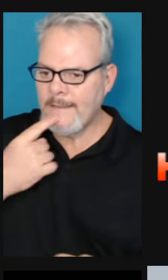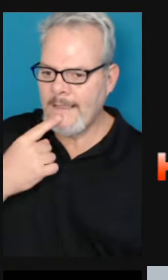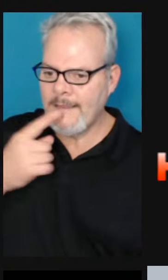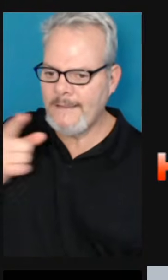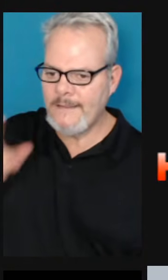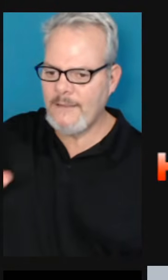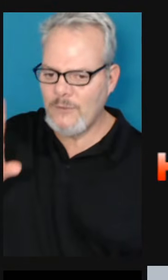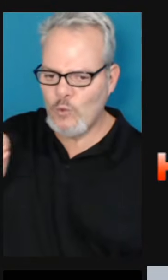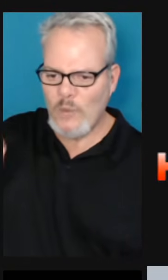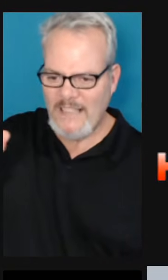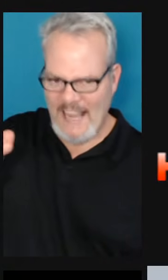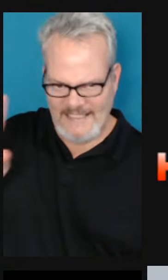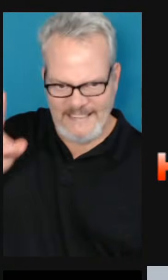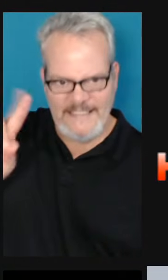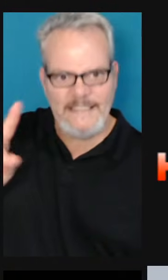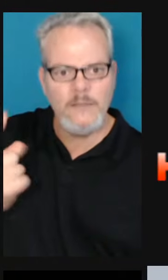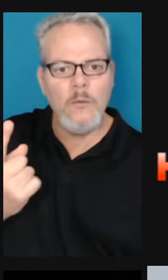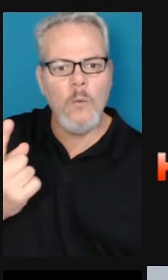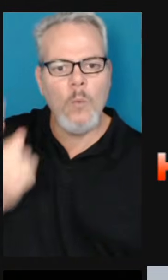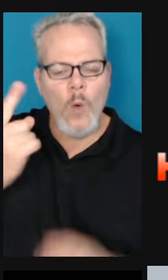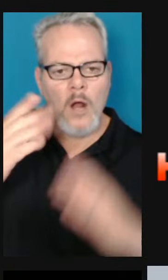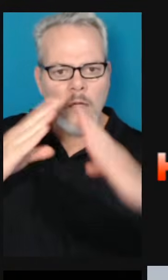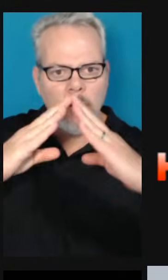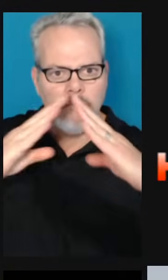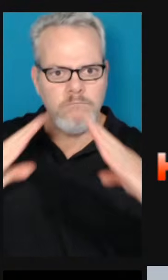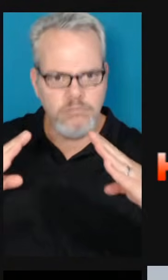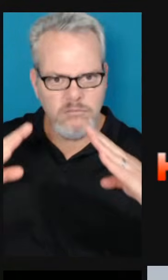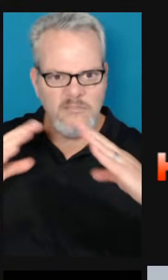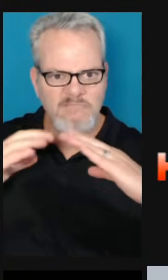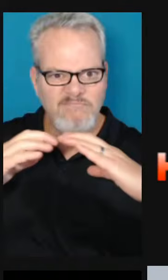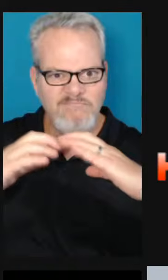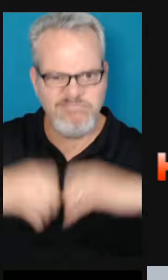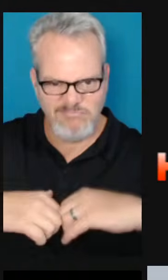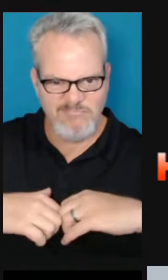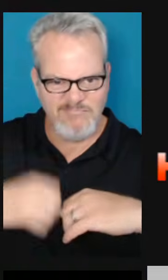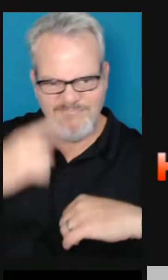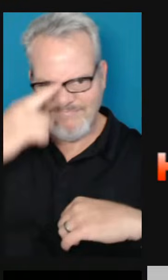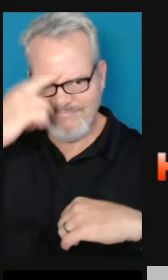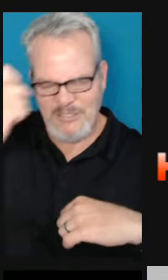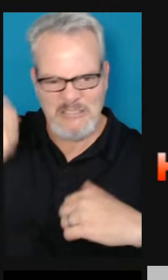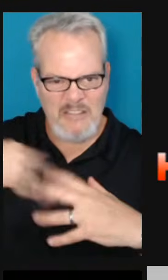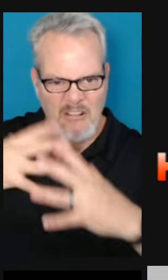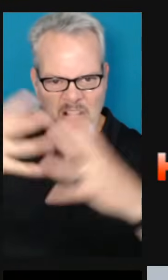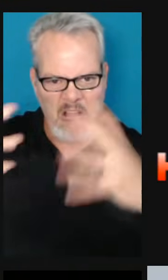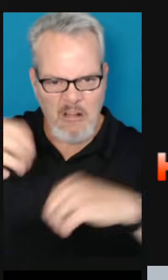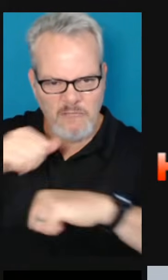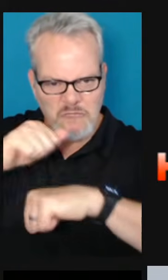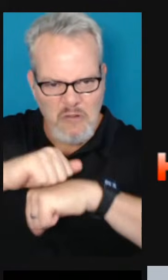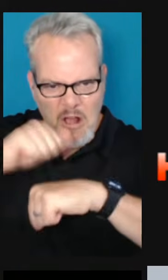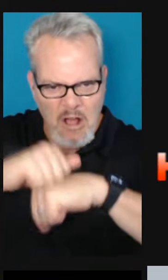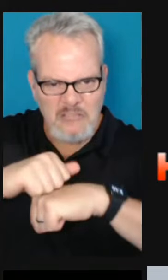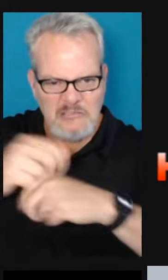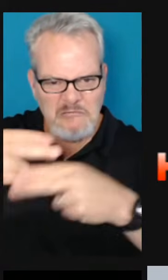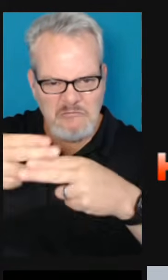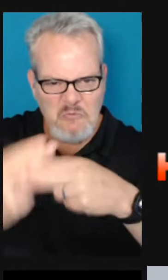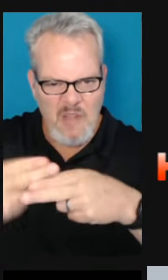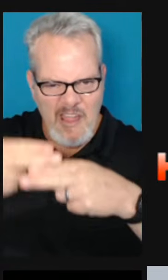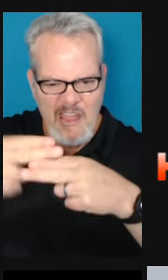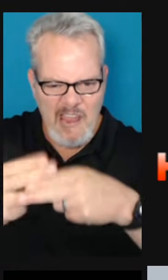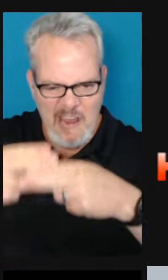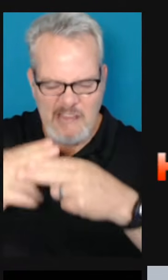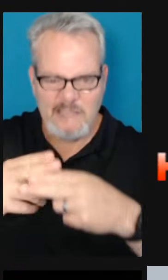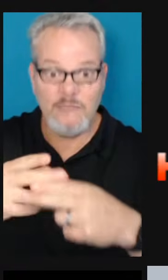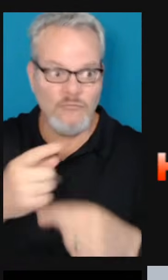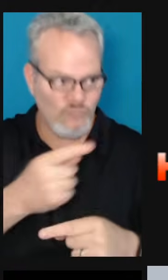I know of. Other than like some greenhouses and stuff. Right, that's a little different, right? Because all that stuff's sharp,